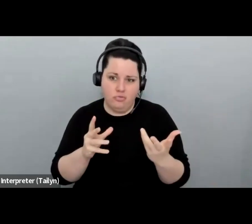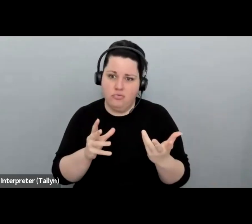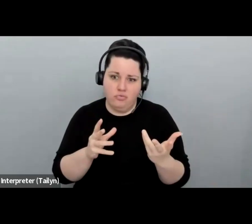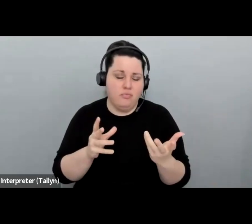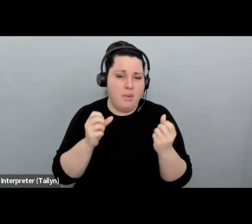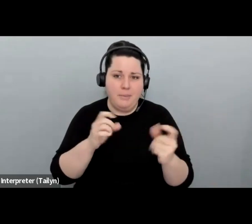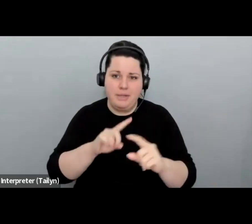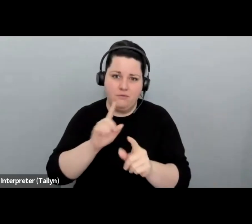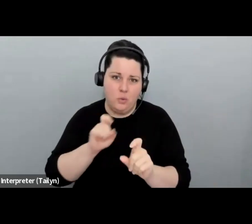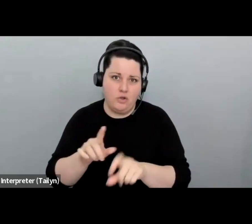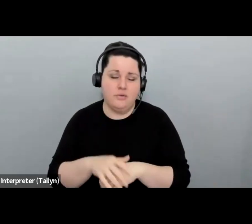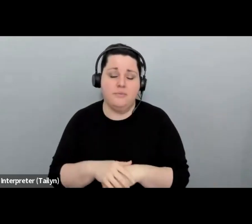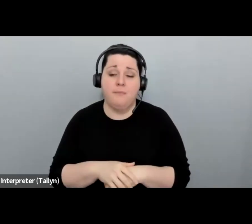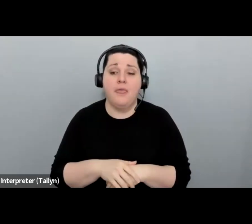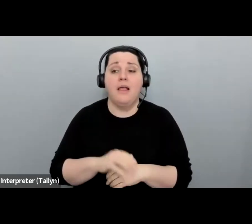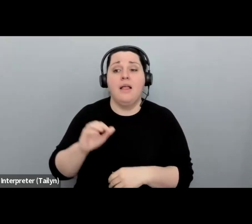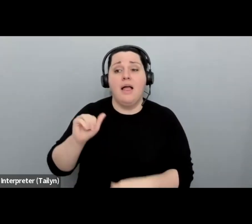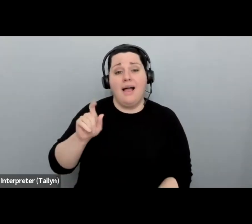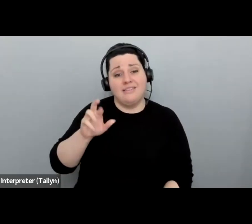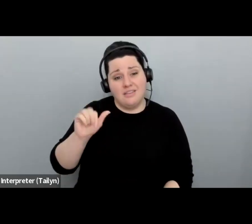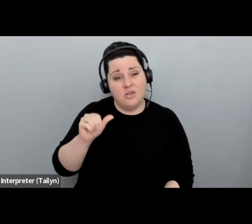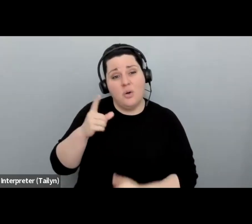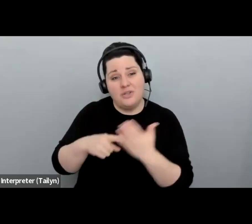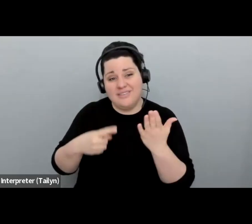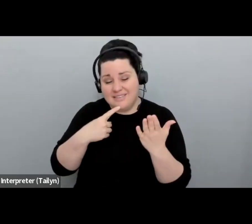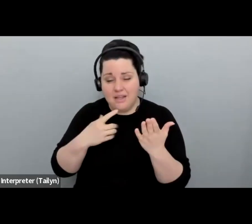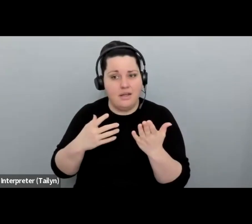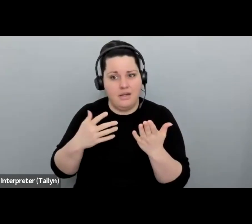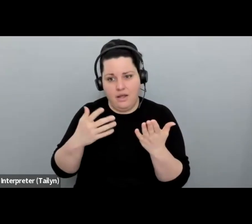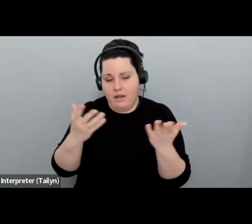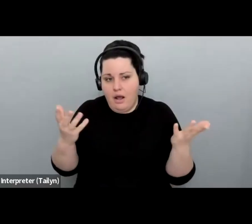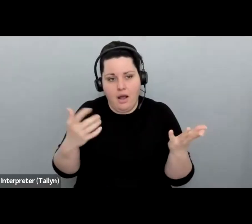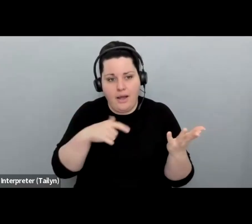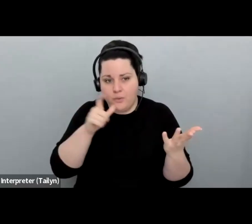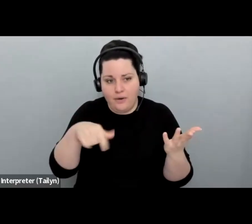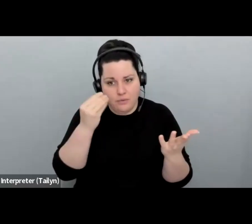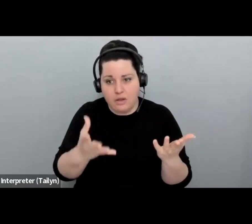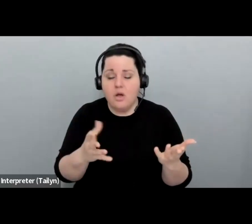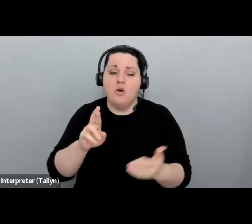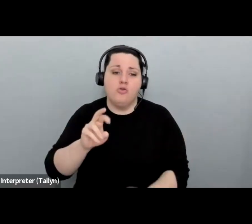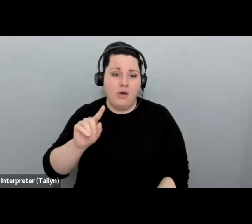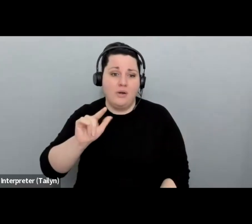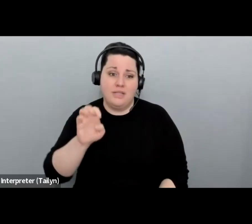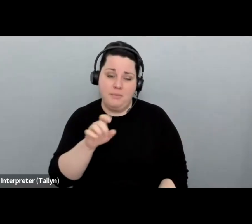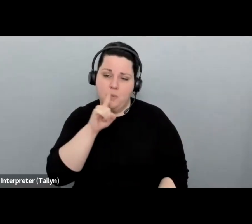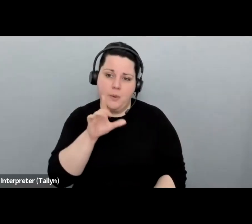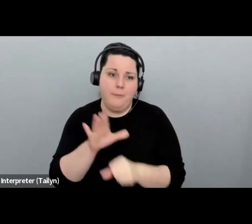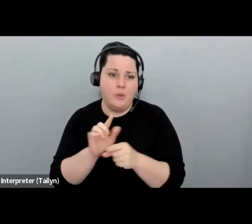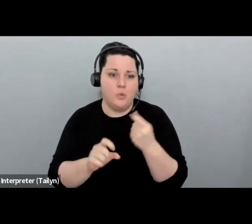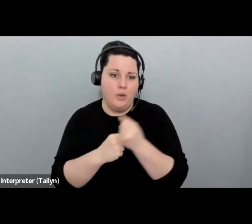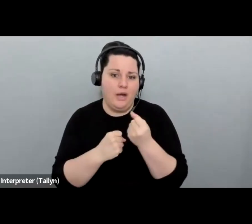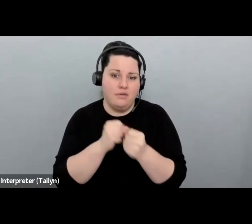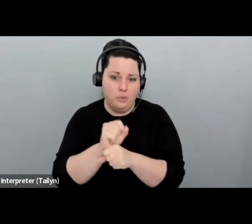with today. So as Alexandra said, and as you all know, I don't need to tell you that the Roundtable is committed to advocacy work. So when